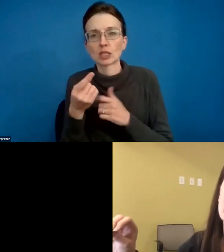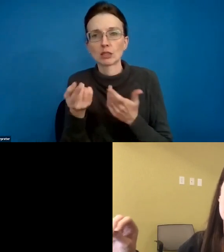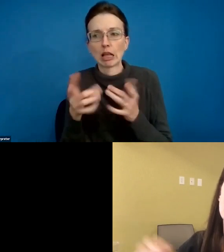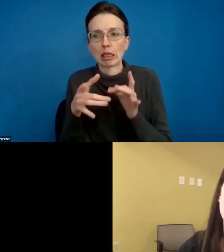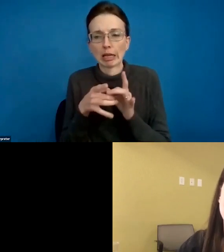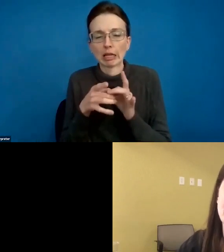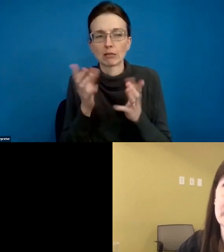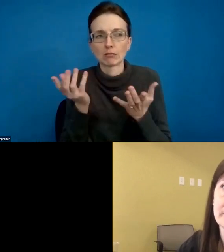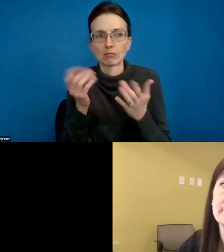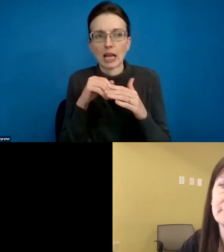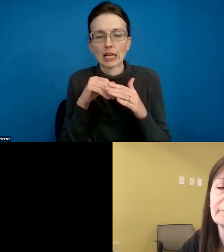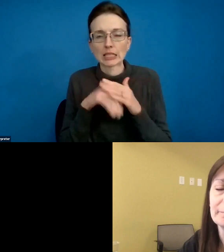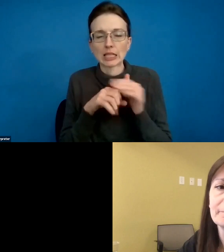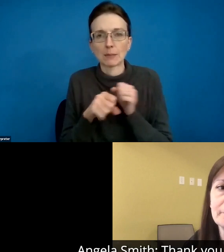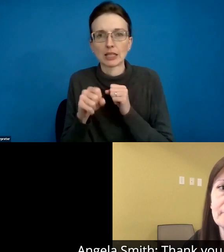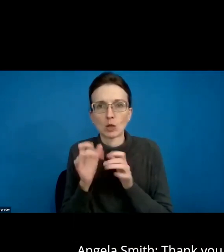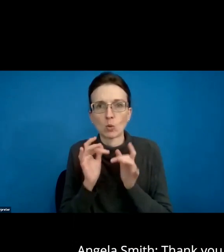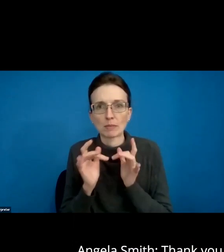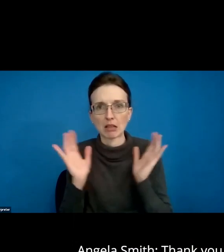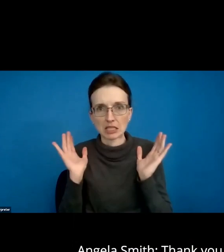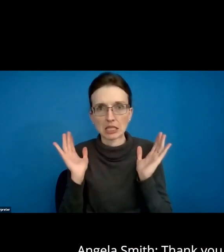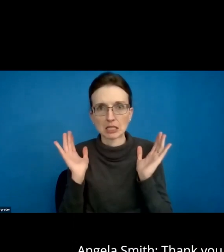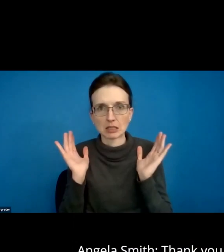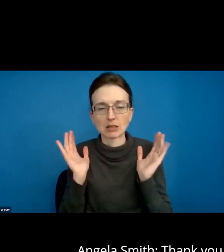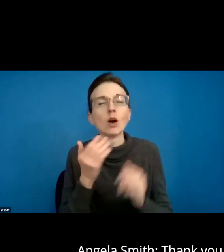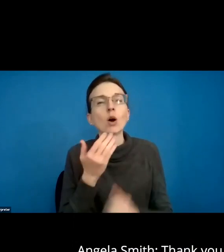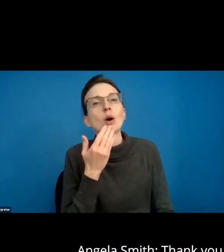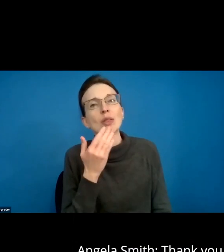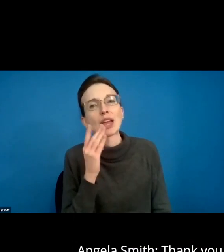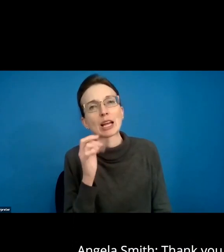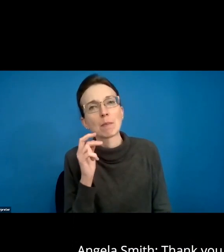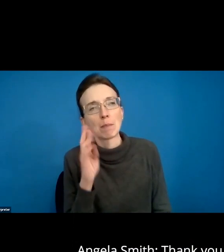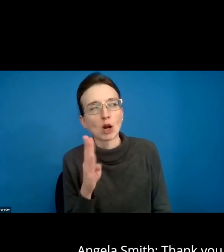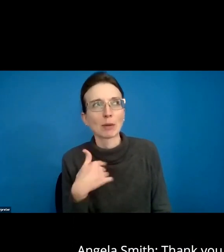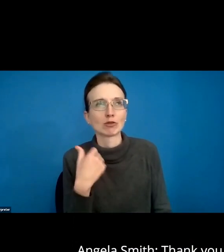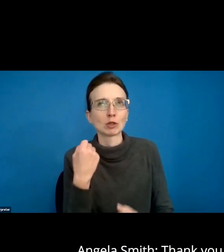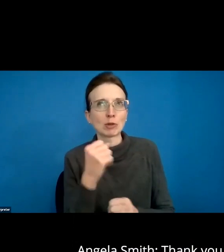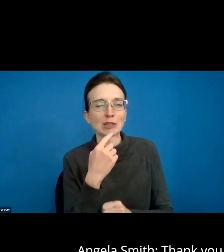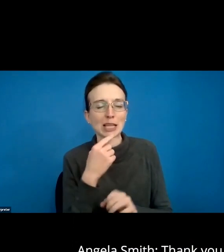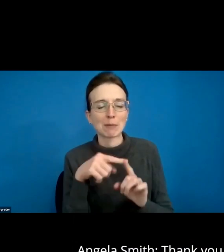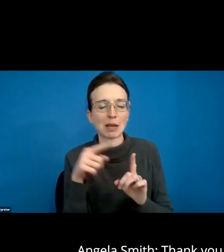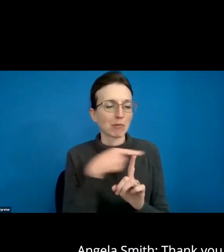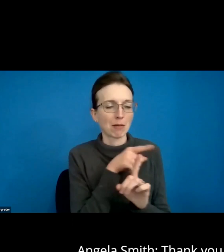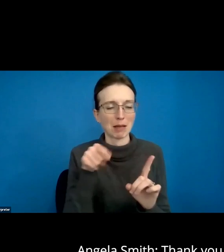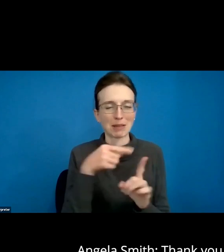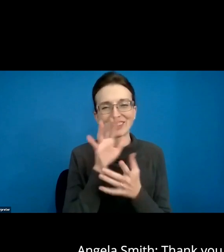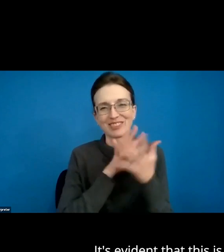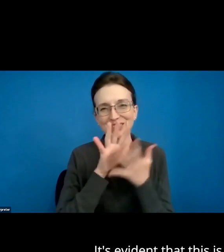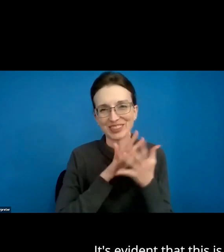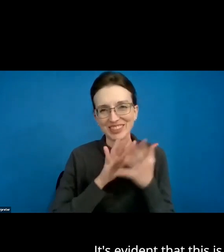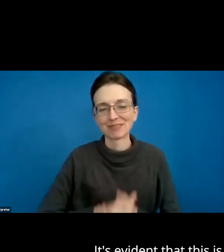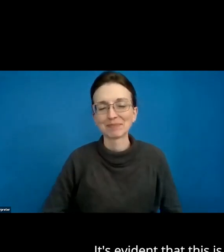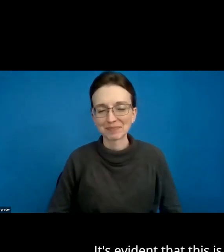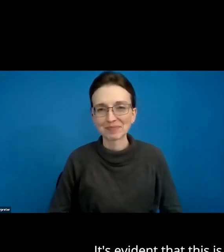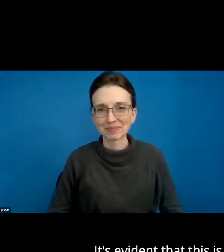accessibility website. Thank you, Barb. I think that's what I was trying to say, but very confusingly. So exactly right.